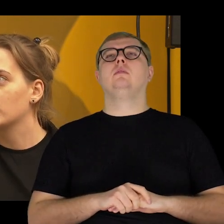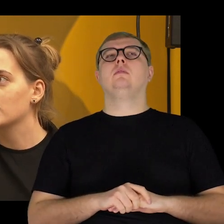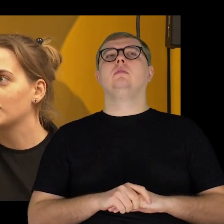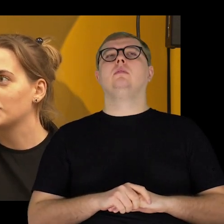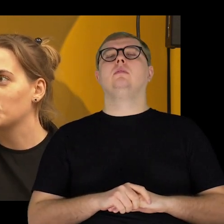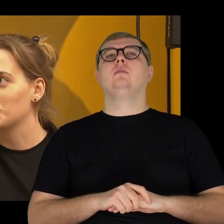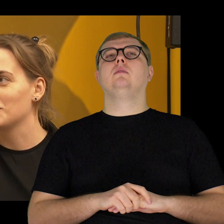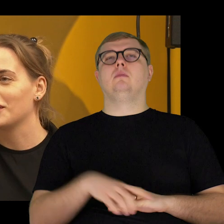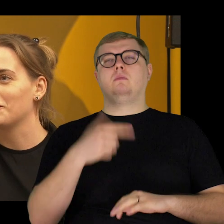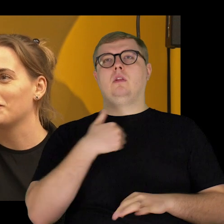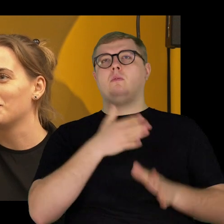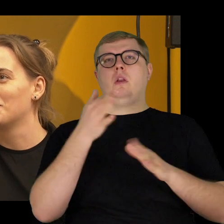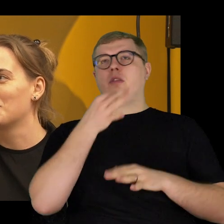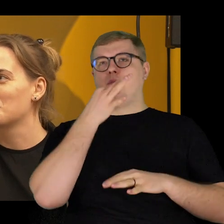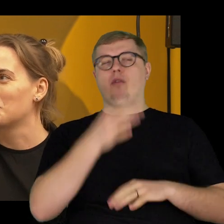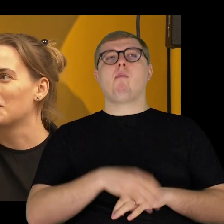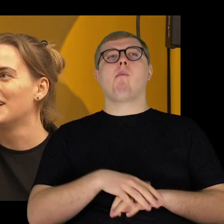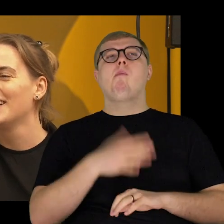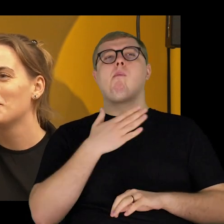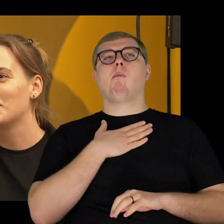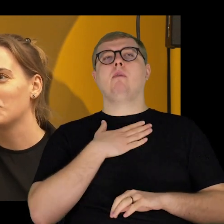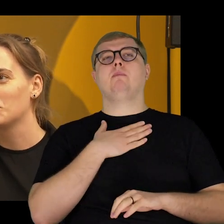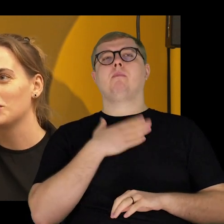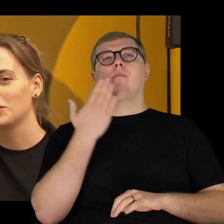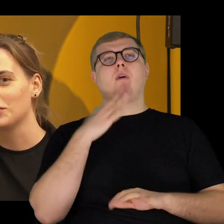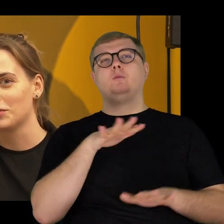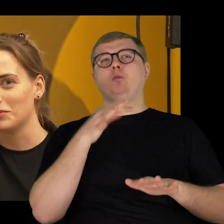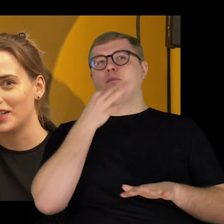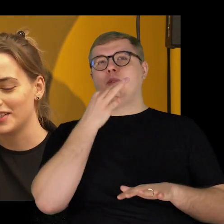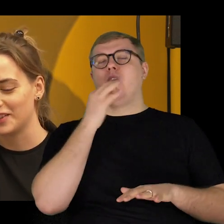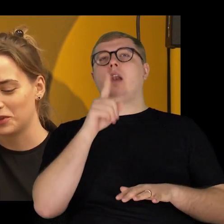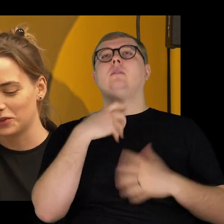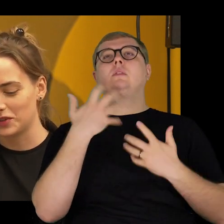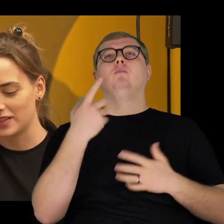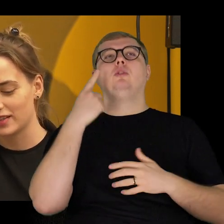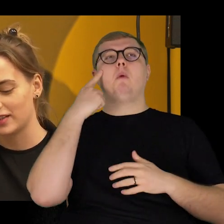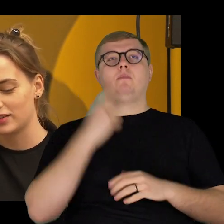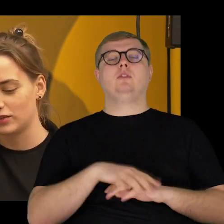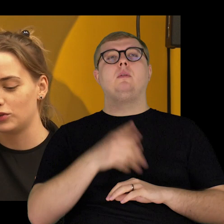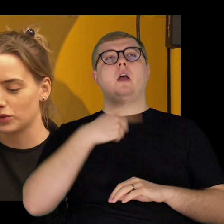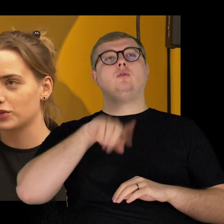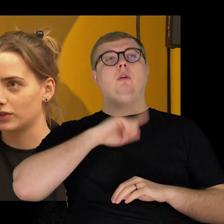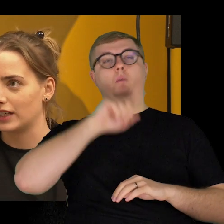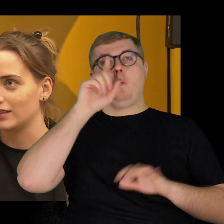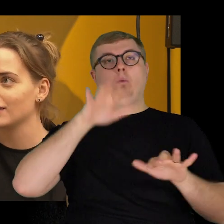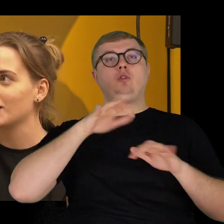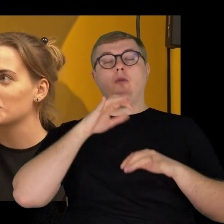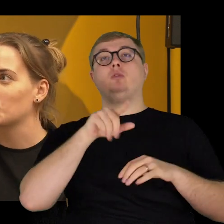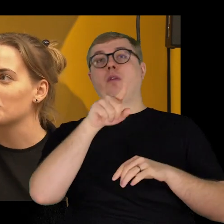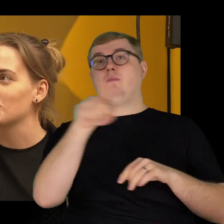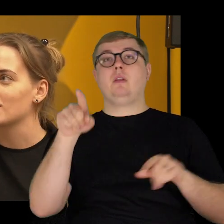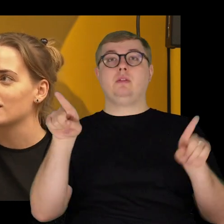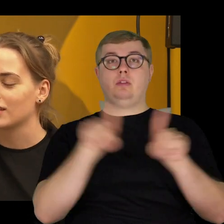Before I ask another question, I have much more, but I want to remind our audience that you also can